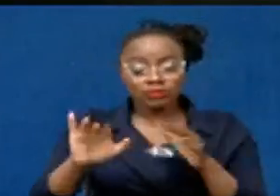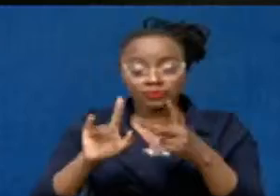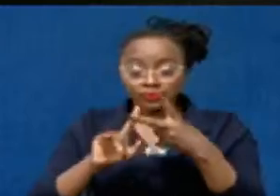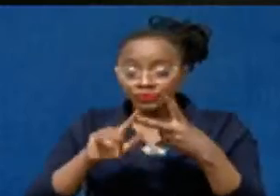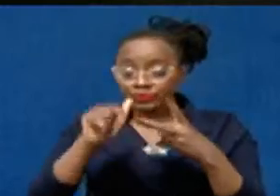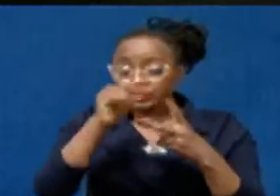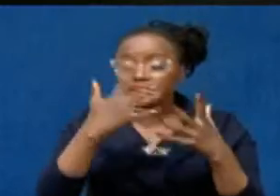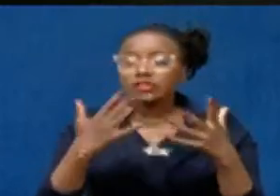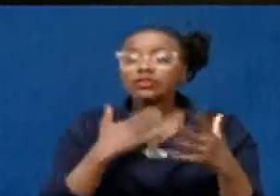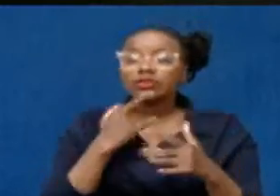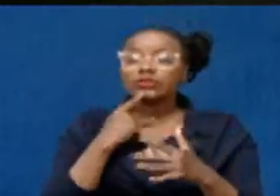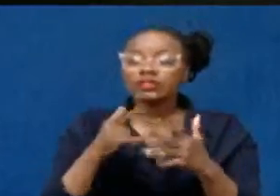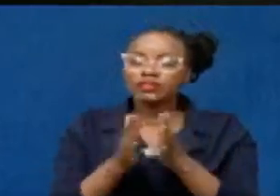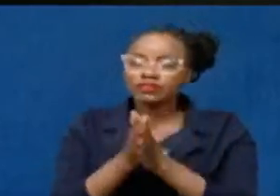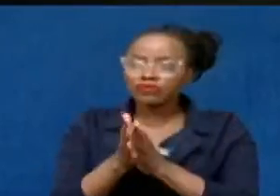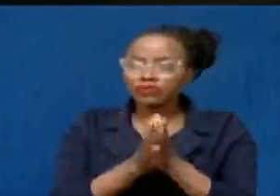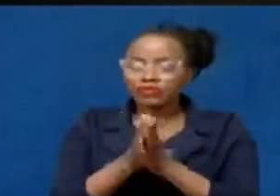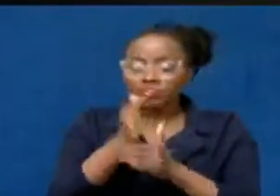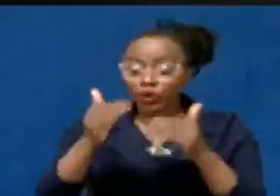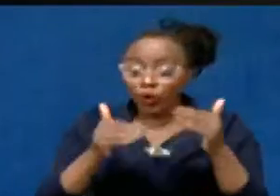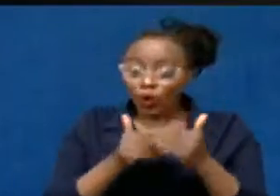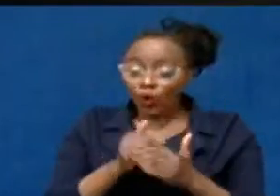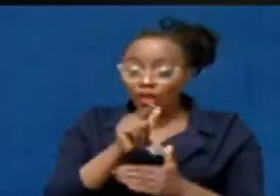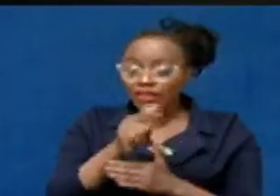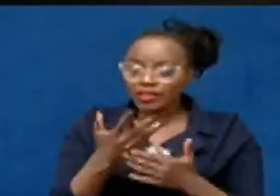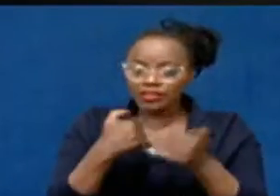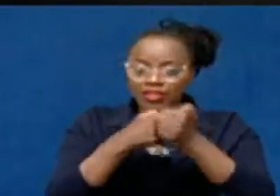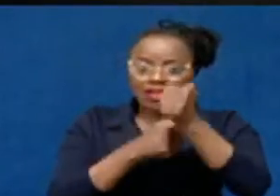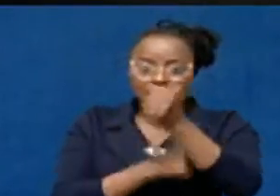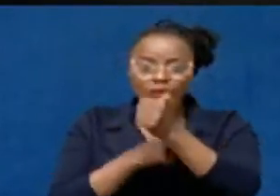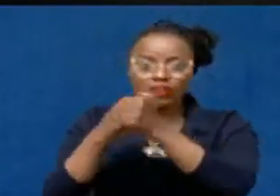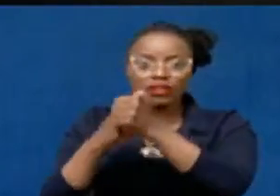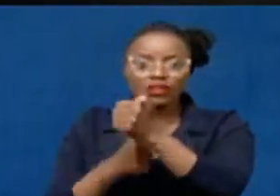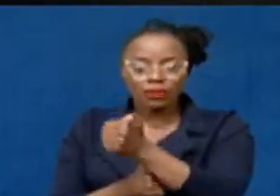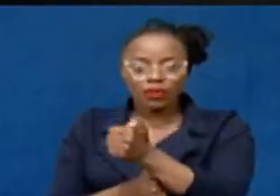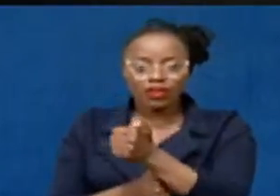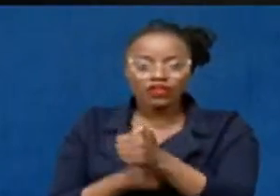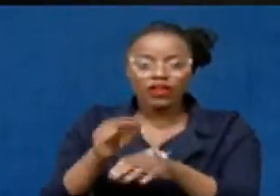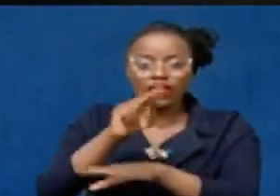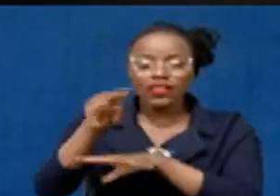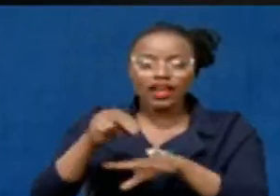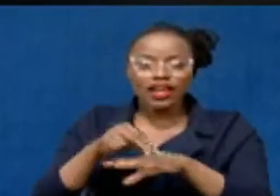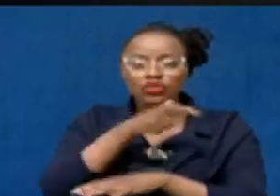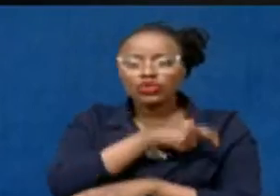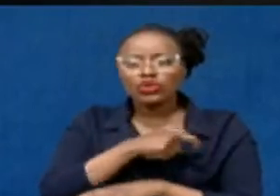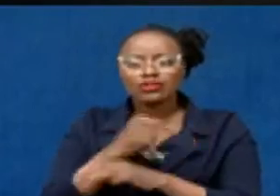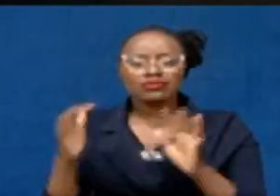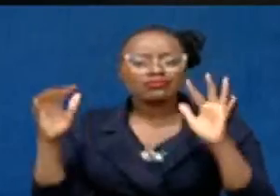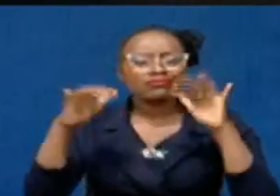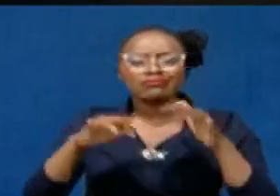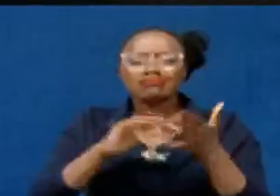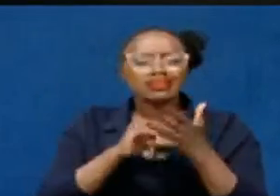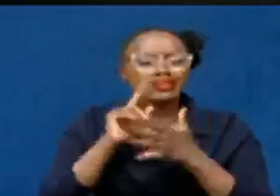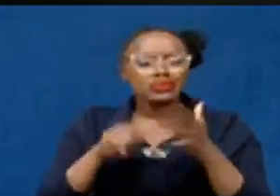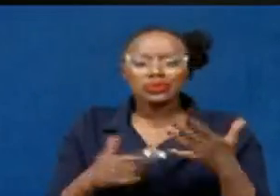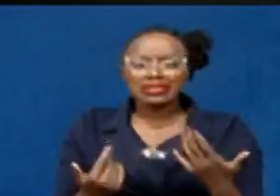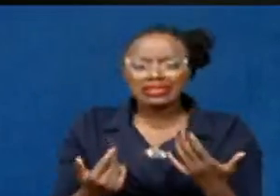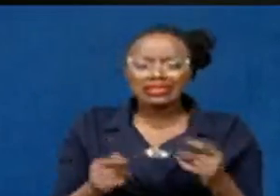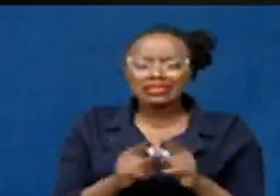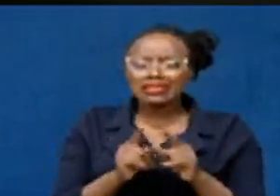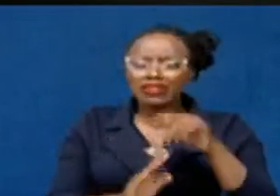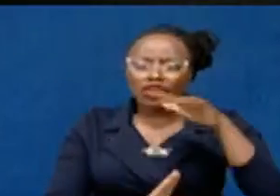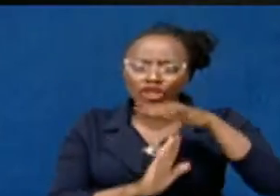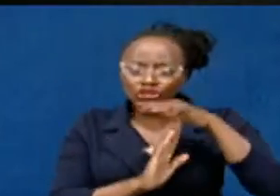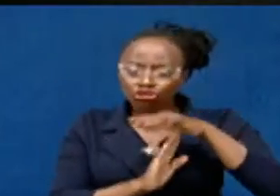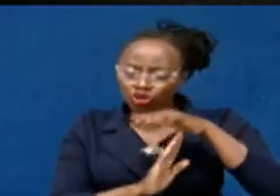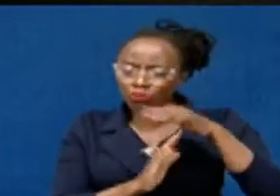is interesting to me with all this endorsement is, what is the National Delegates Conference really? Isn't this the highest